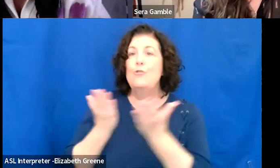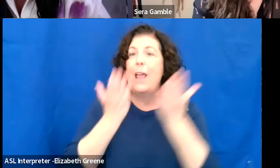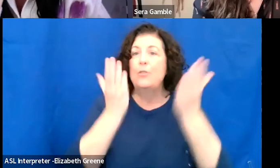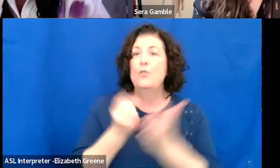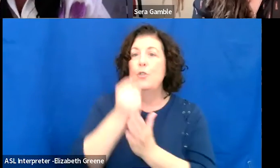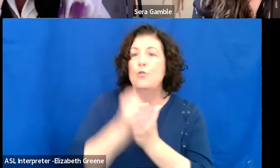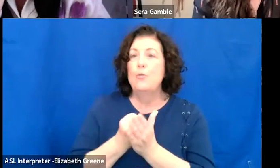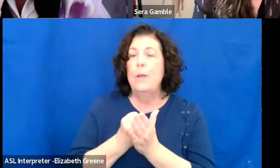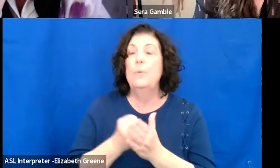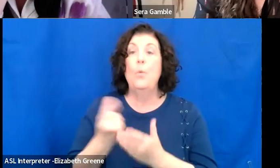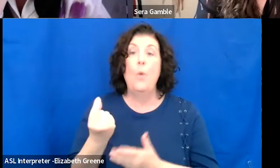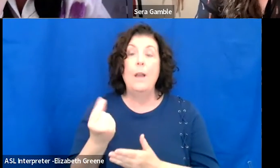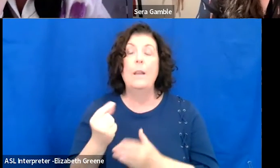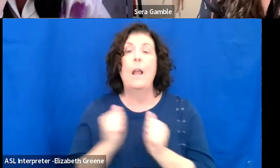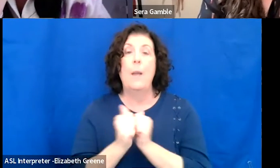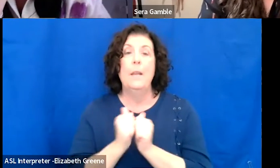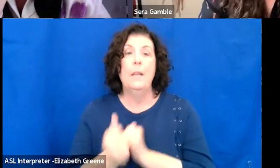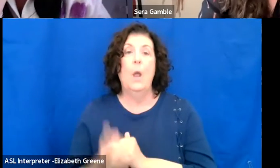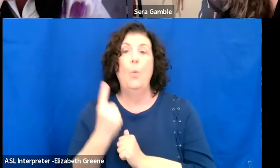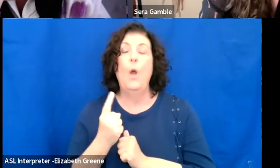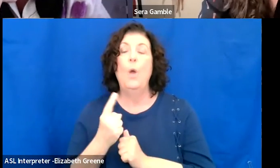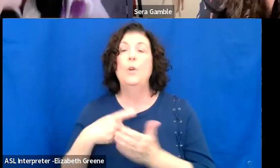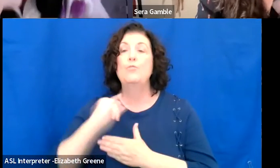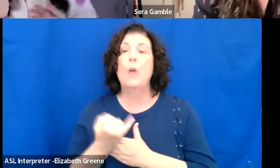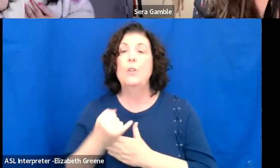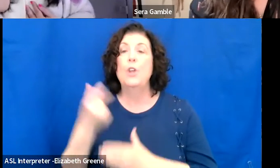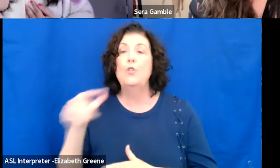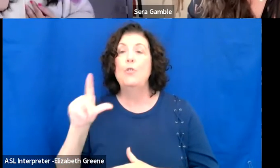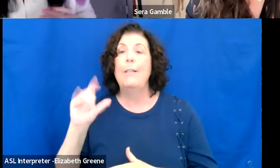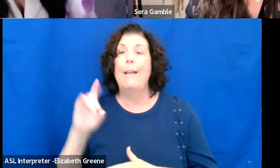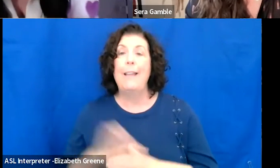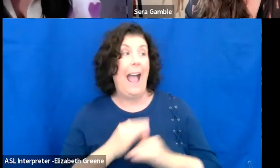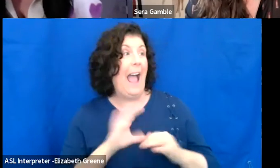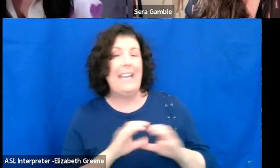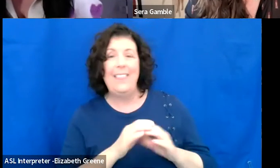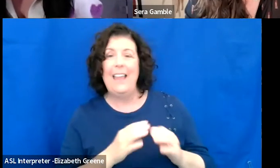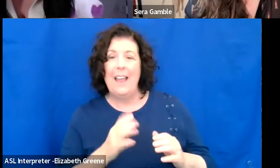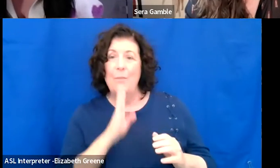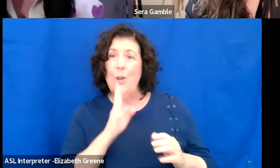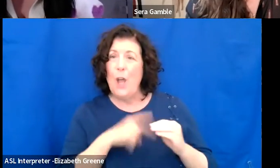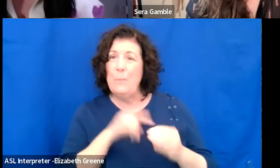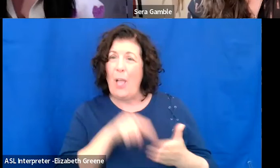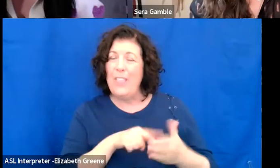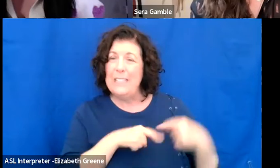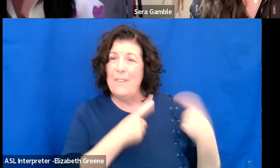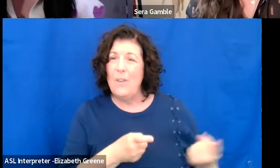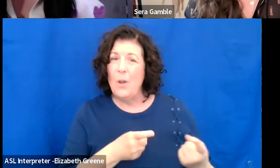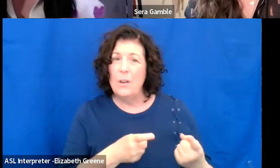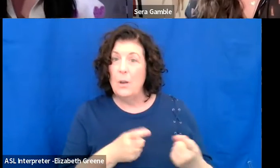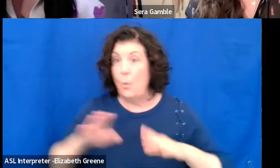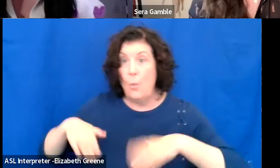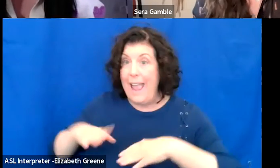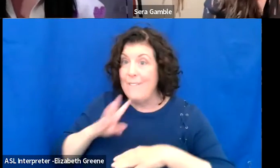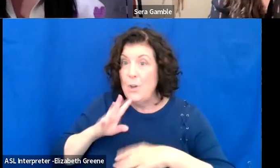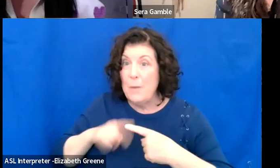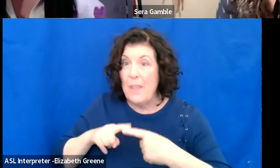one of them was Project Greenlight. Yes, I did Project Greenlight. Have we ever talked about this? No, have we not talked